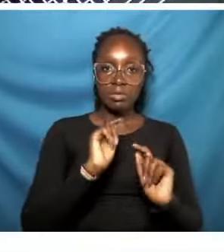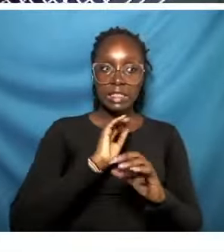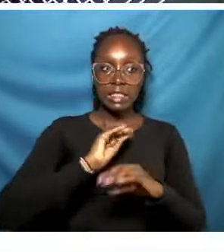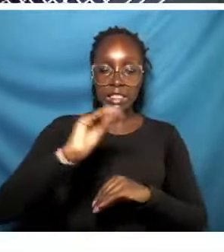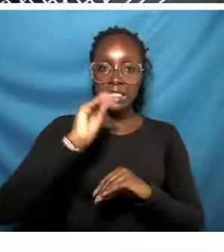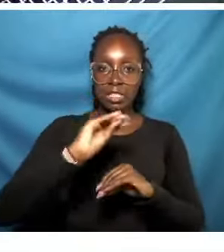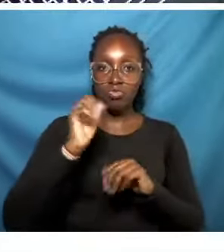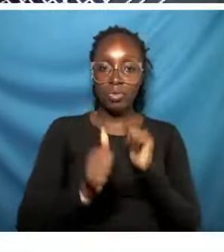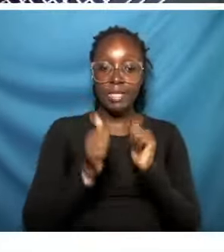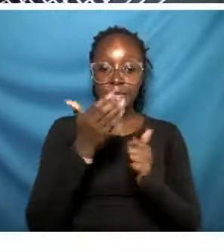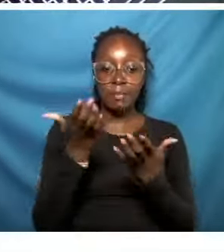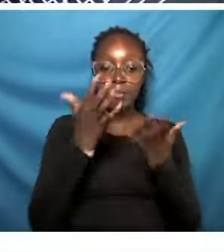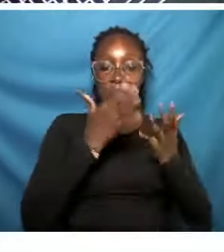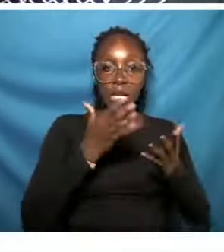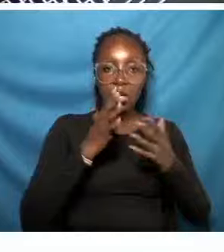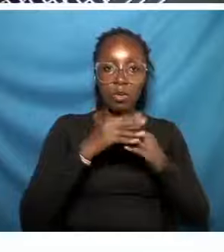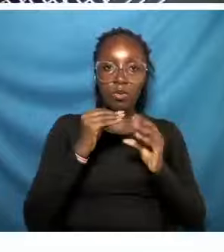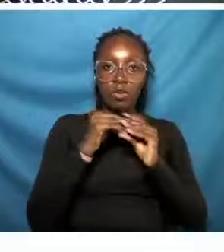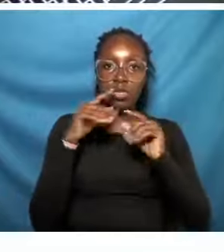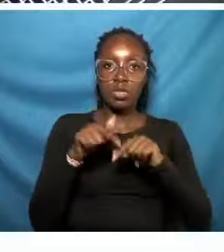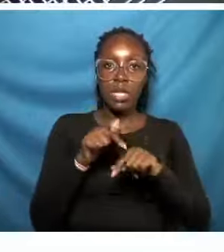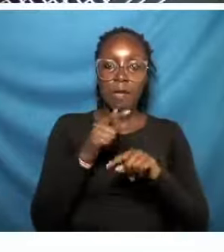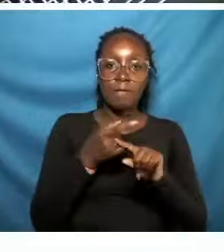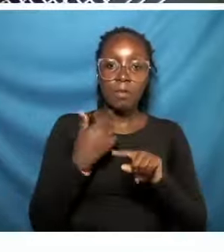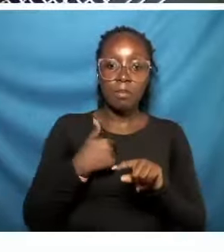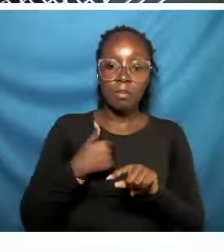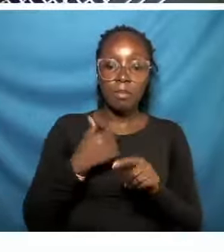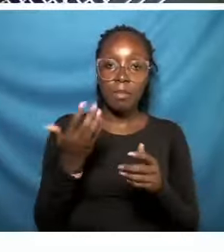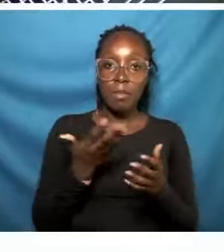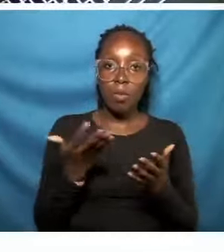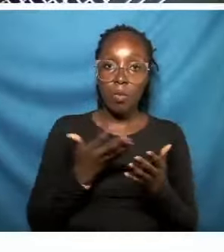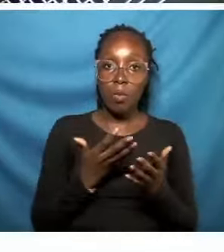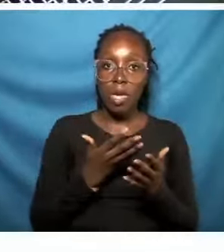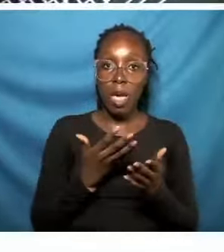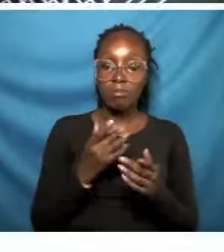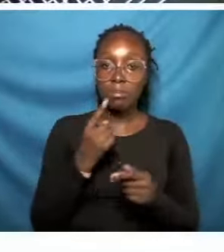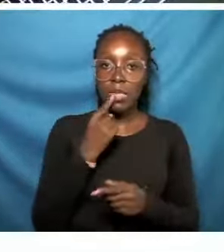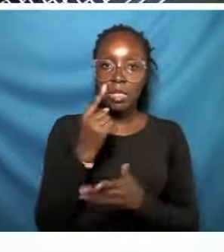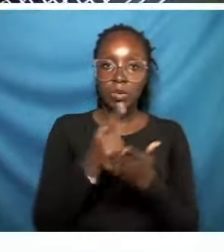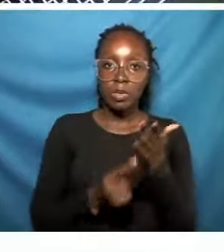and comfort today. Where I come from, they'll say that